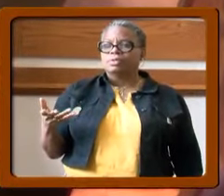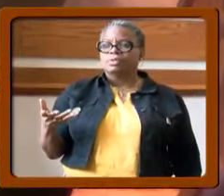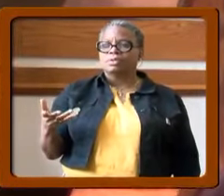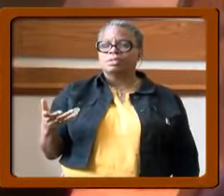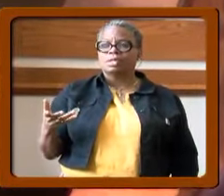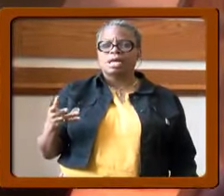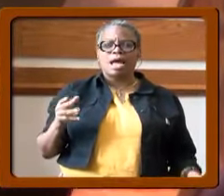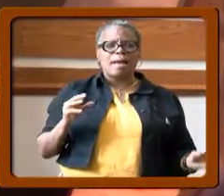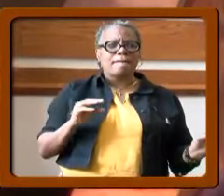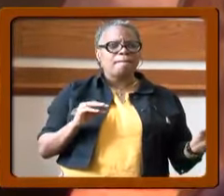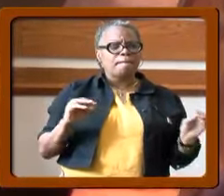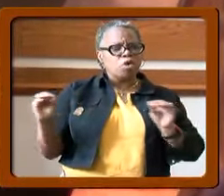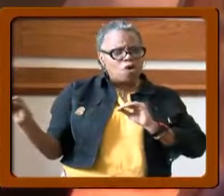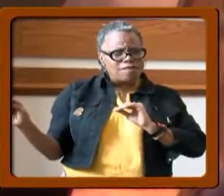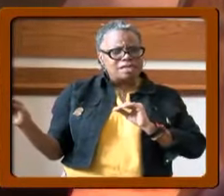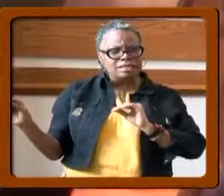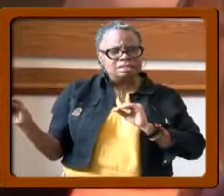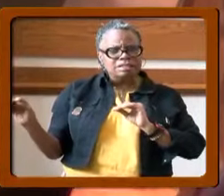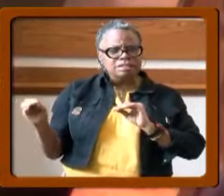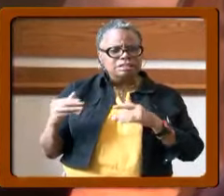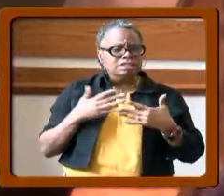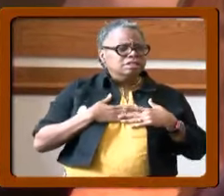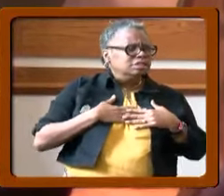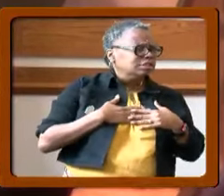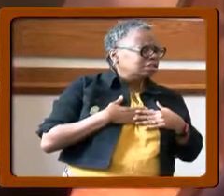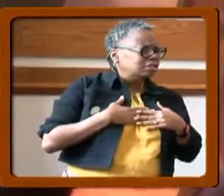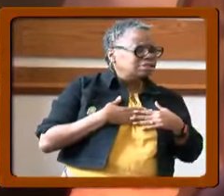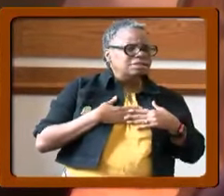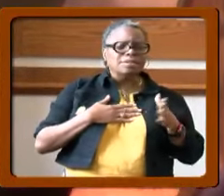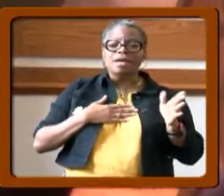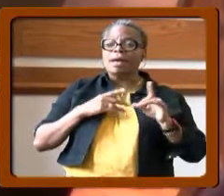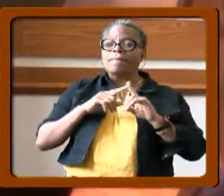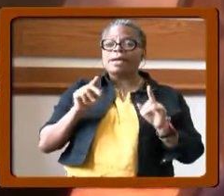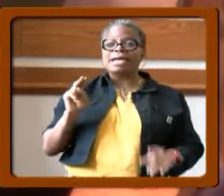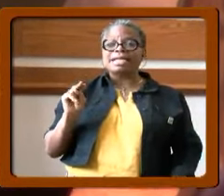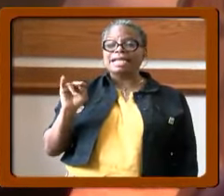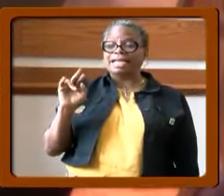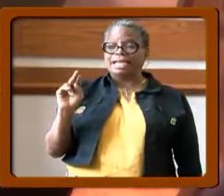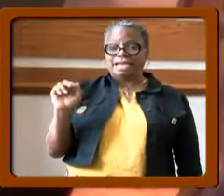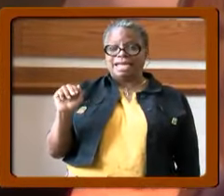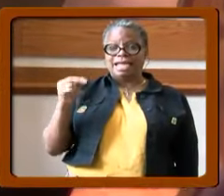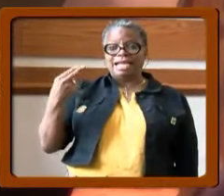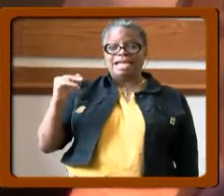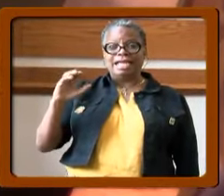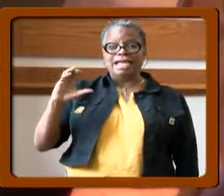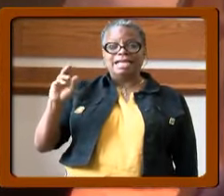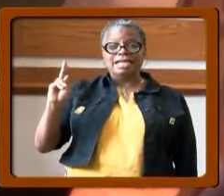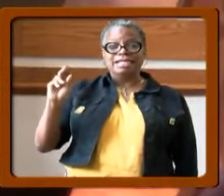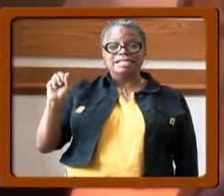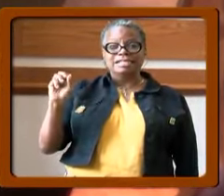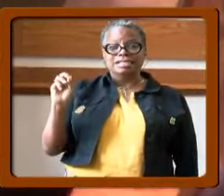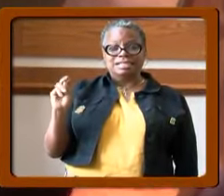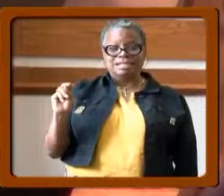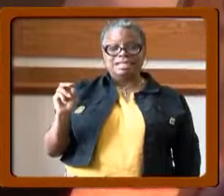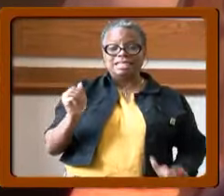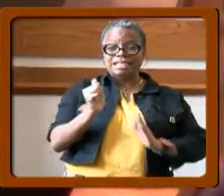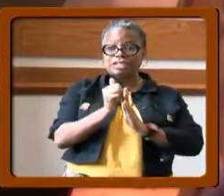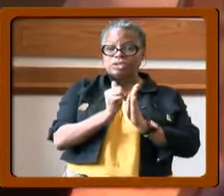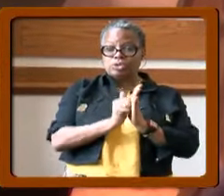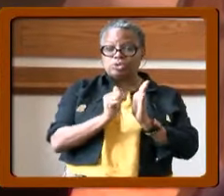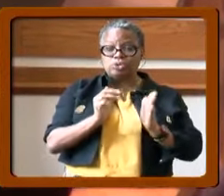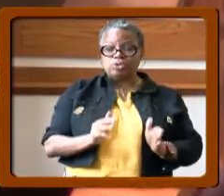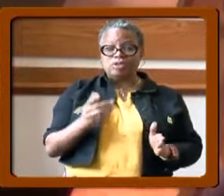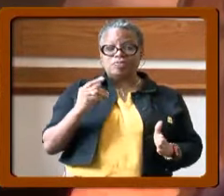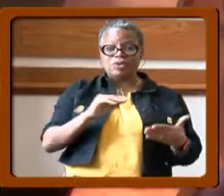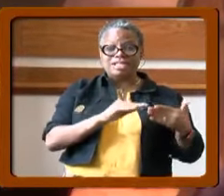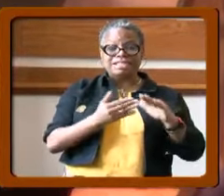I'm moving. And I was heartbroken to hear this. But Nina Hickson is the attorney